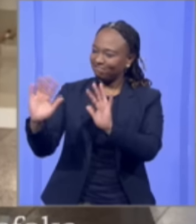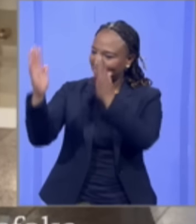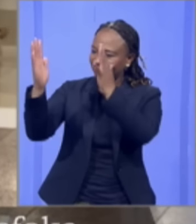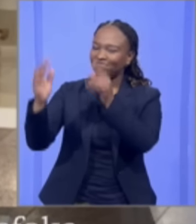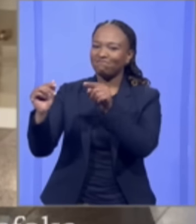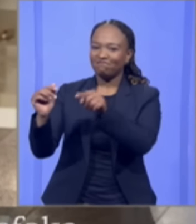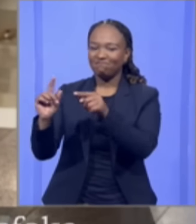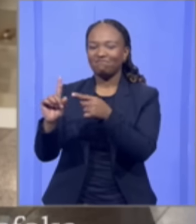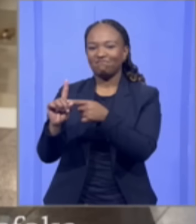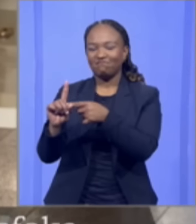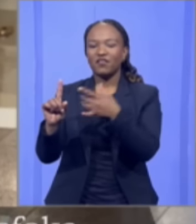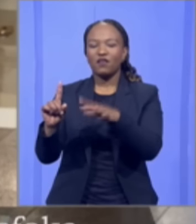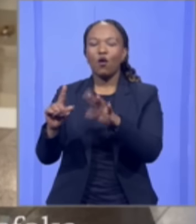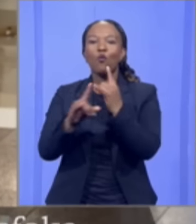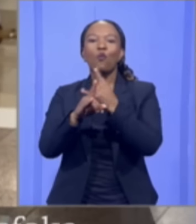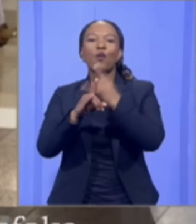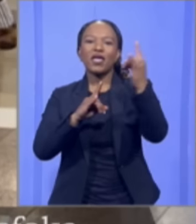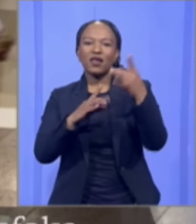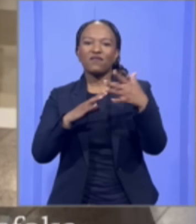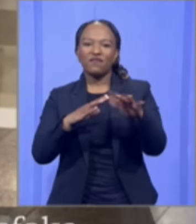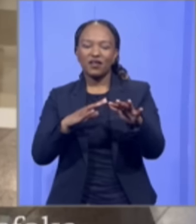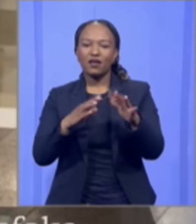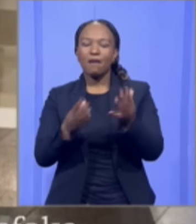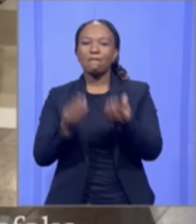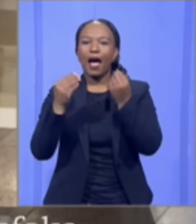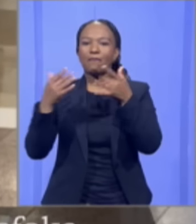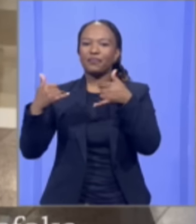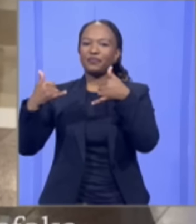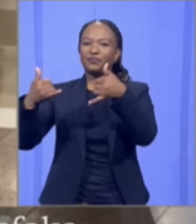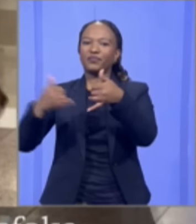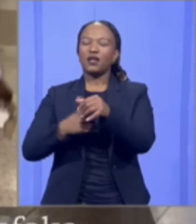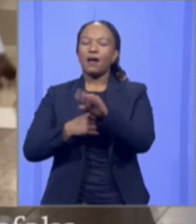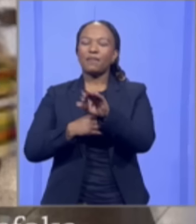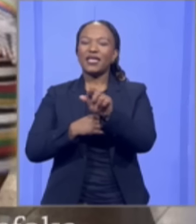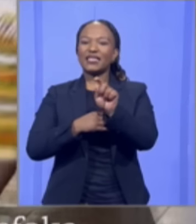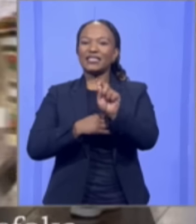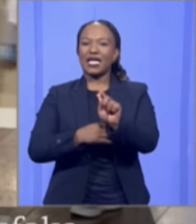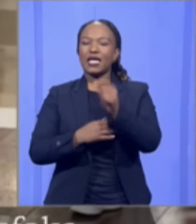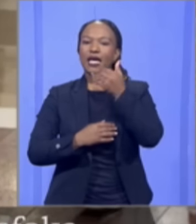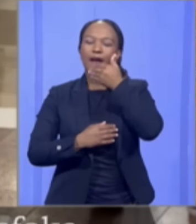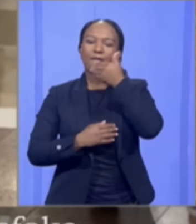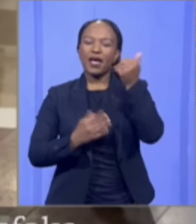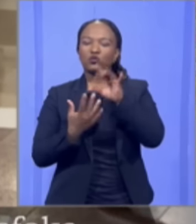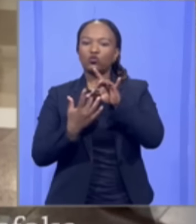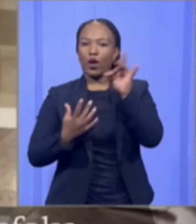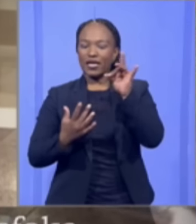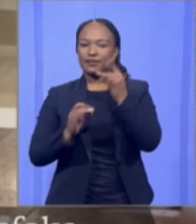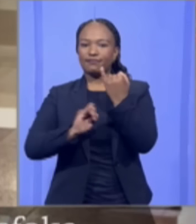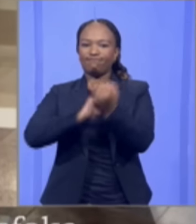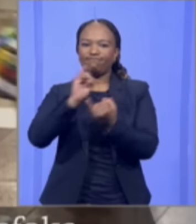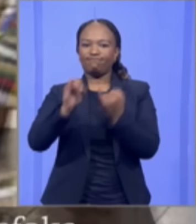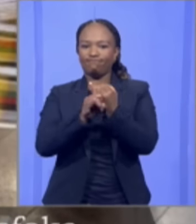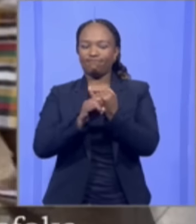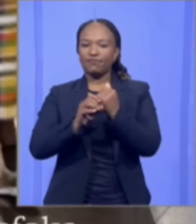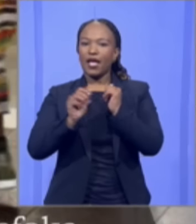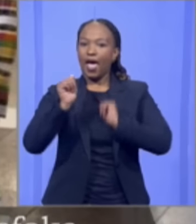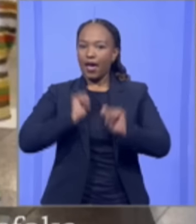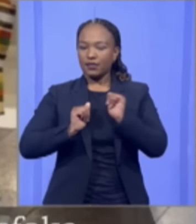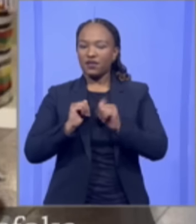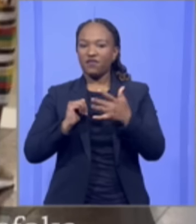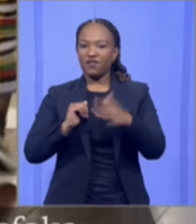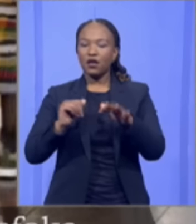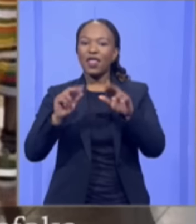Seno se latela gore a fenye le go amogela sekgala sa BET Viewers Choice Best New International Act kwa Peacock Theatre kwa